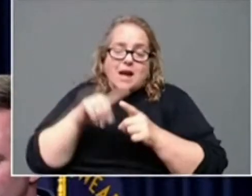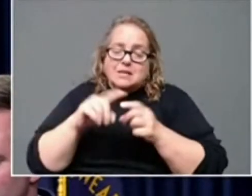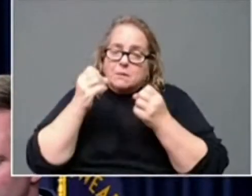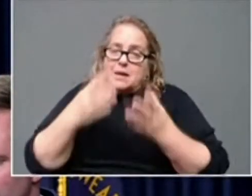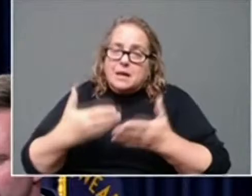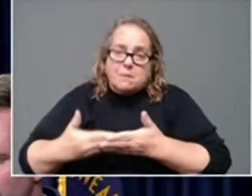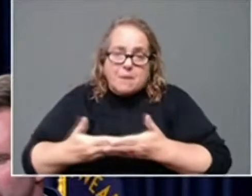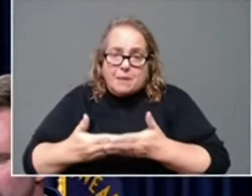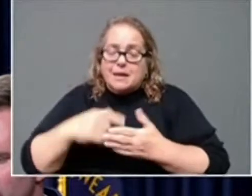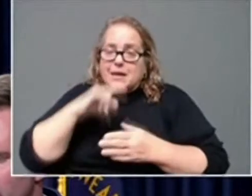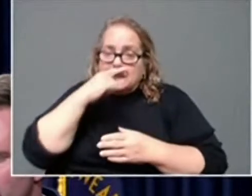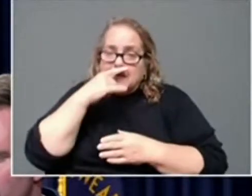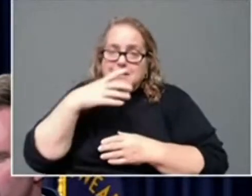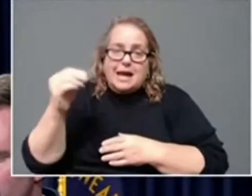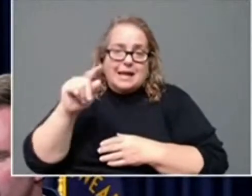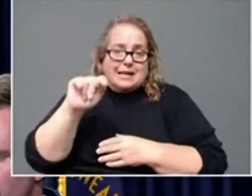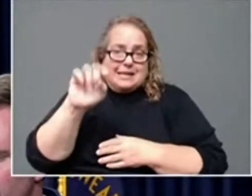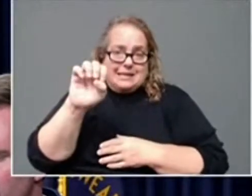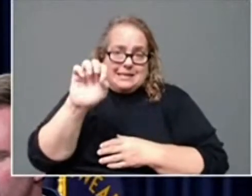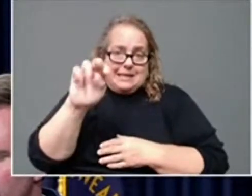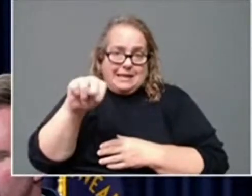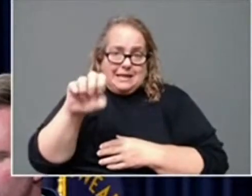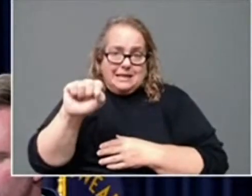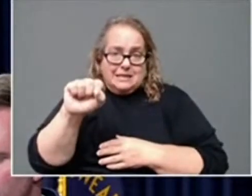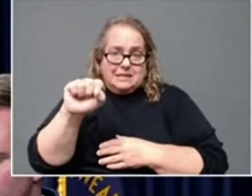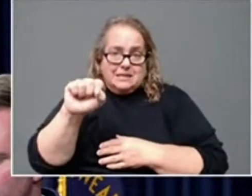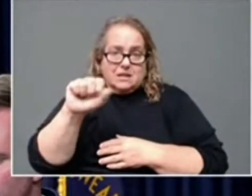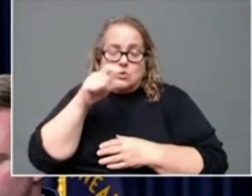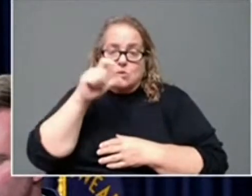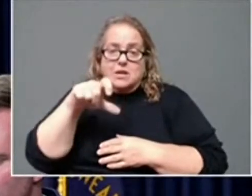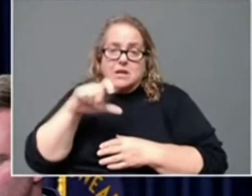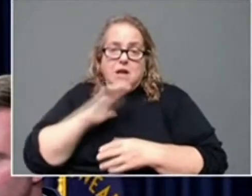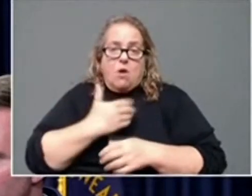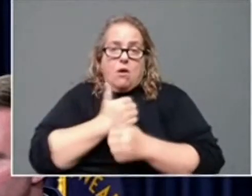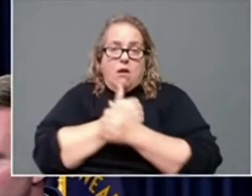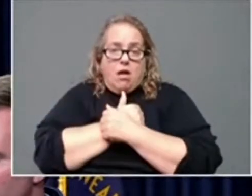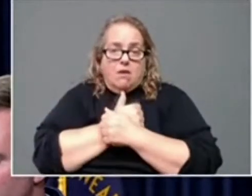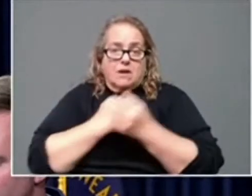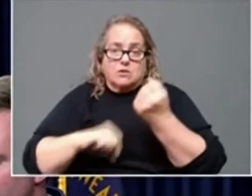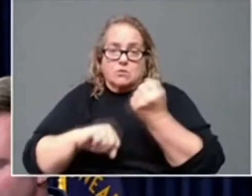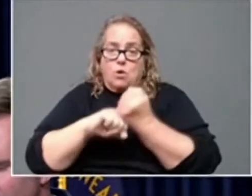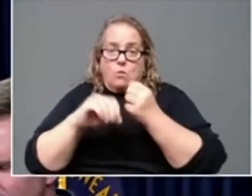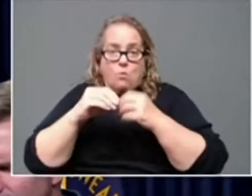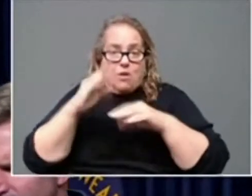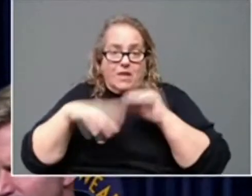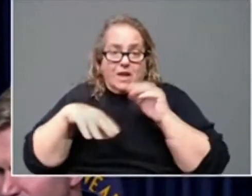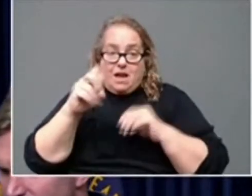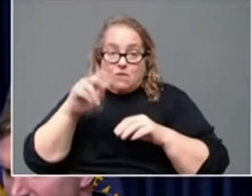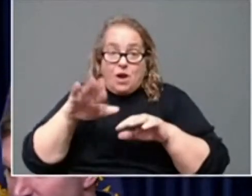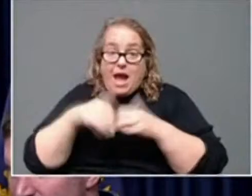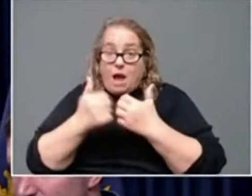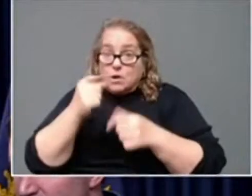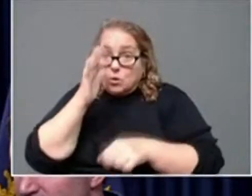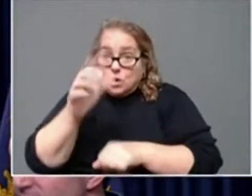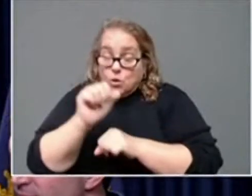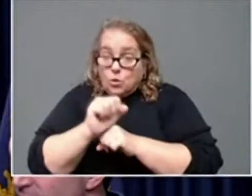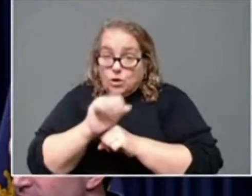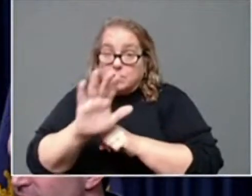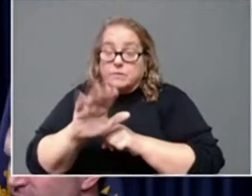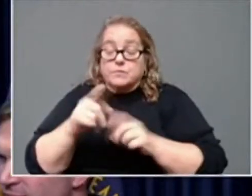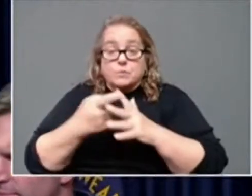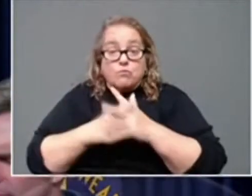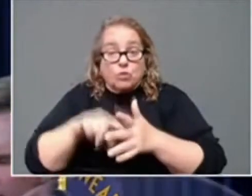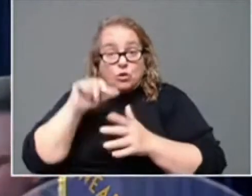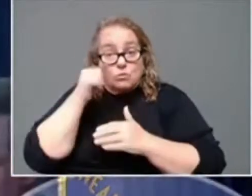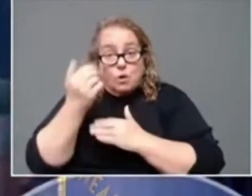as possible who need our love and support more than ever. Here's how it'll work. Starting tomorrow morning,